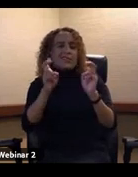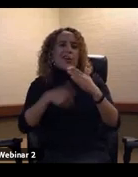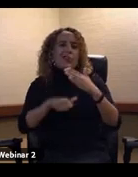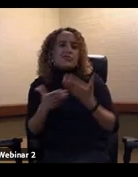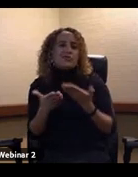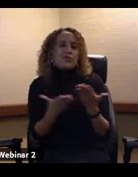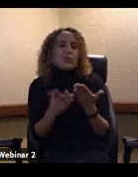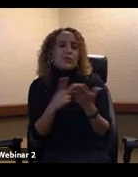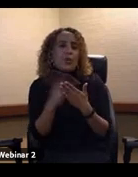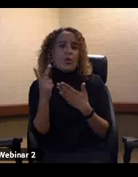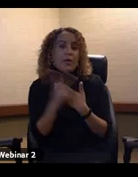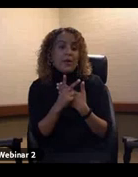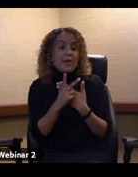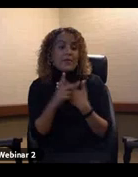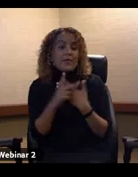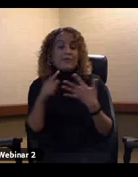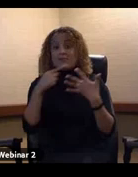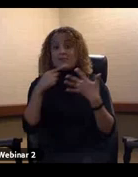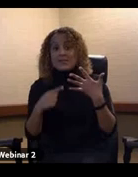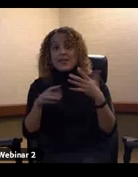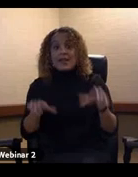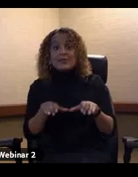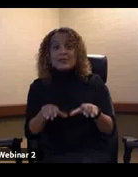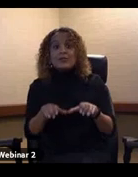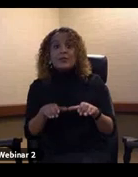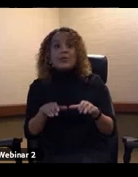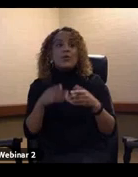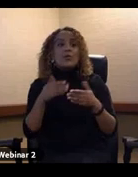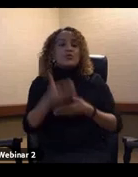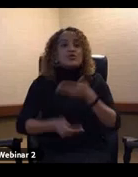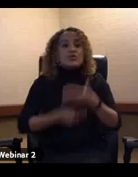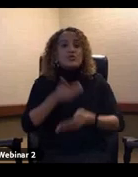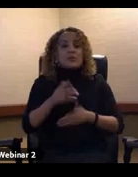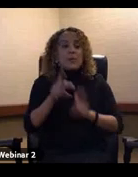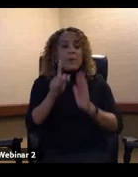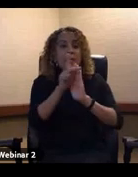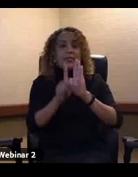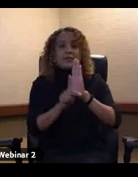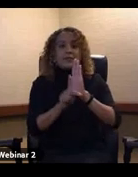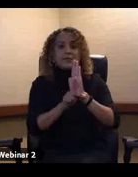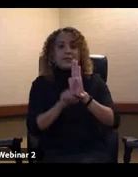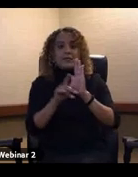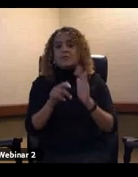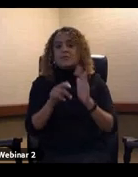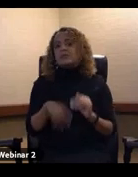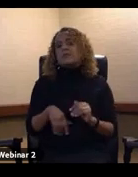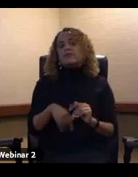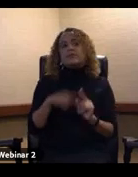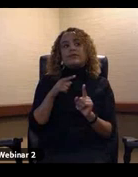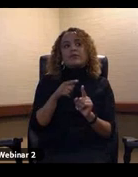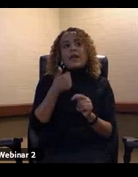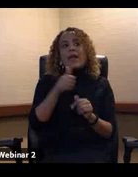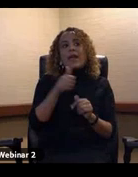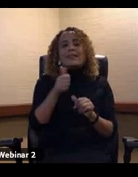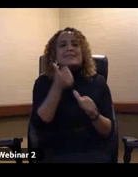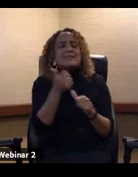program. These kind of activities include procedures or policies that exclude victims from receiving any service or assistance